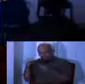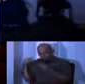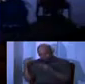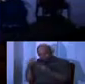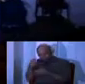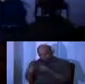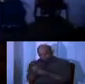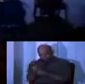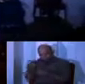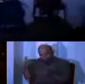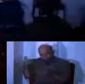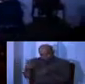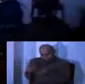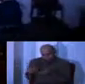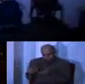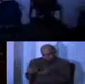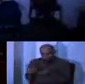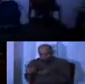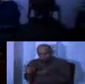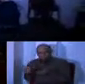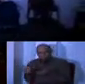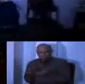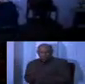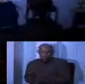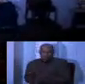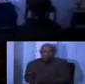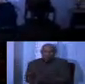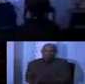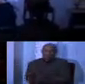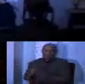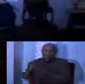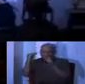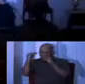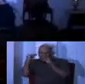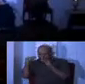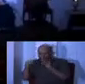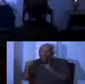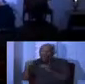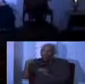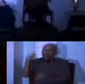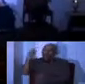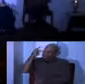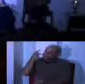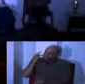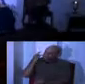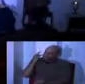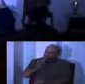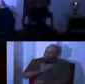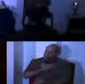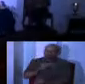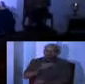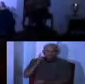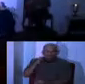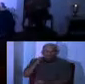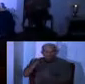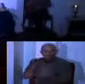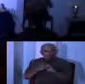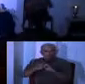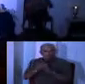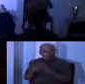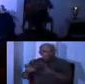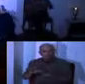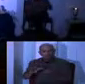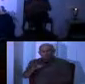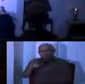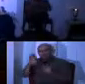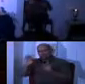come. Last week, of course, was our lessons and carols, and what a joy it was to hear our music department do such an incredible